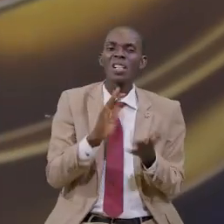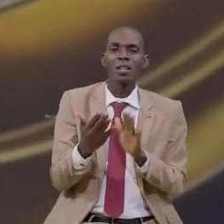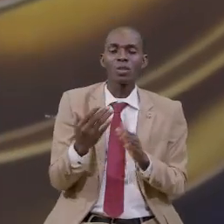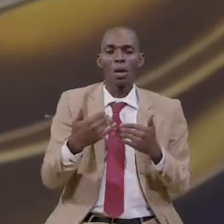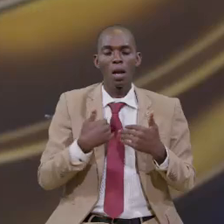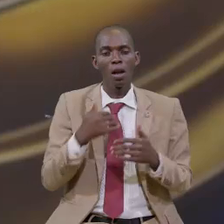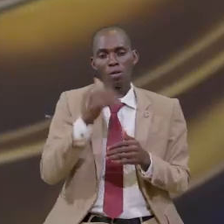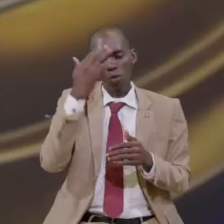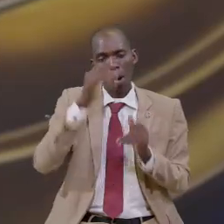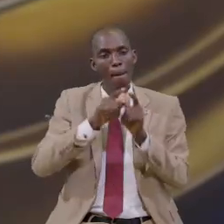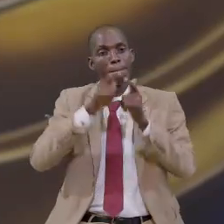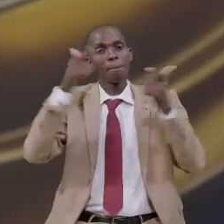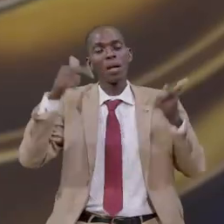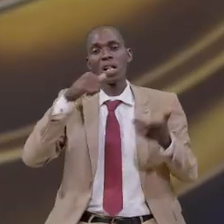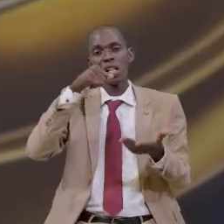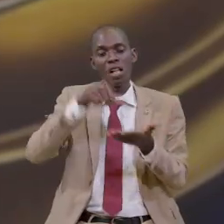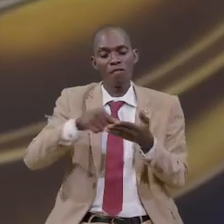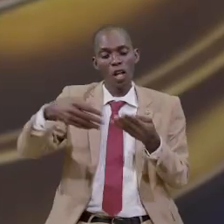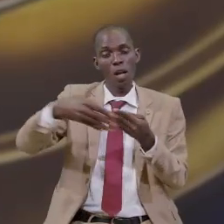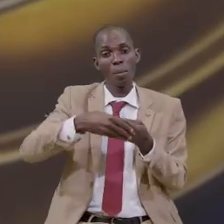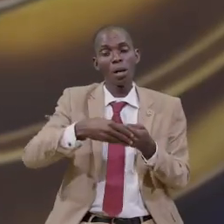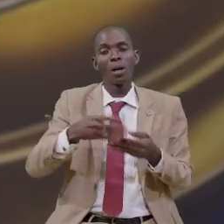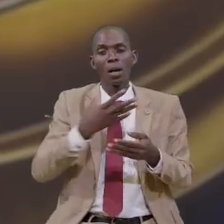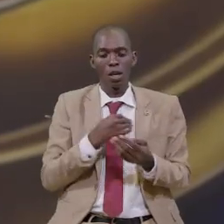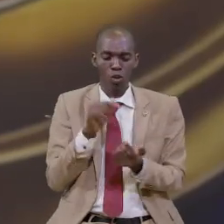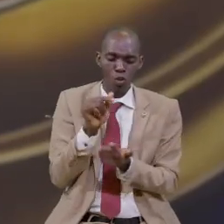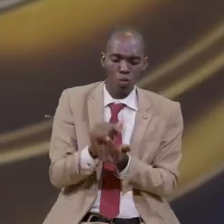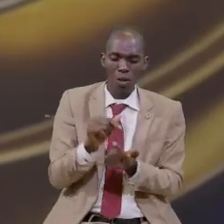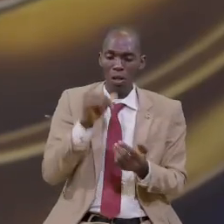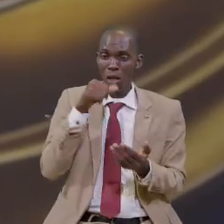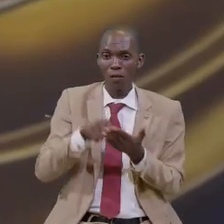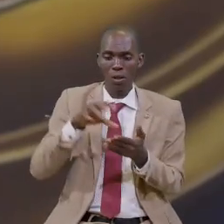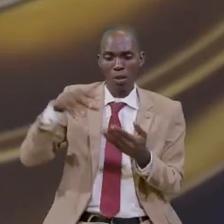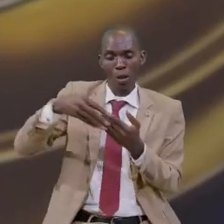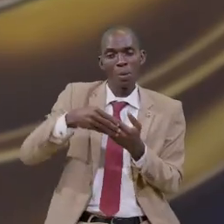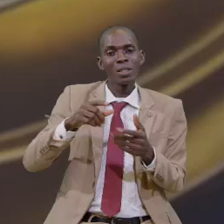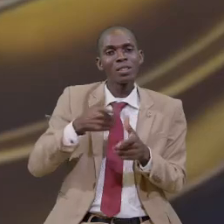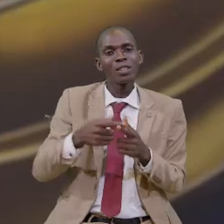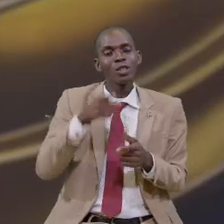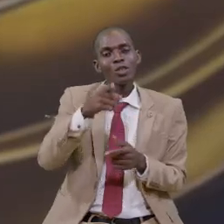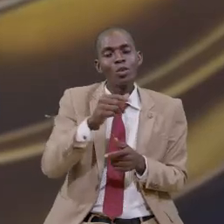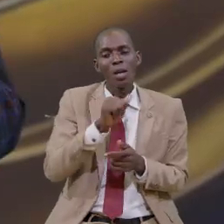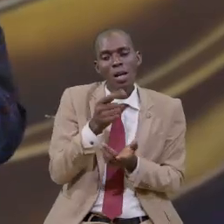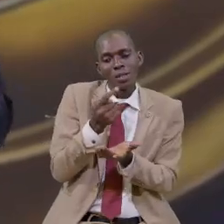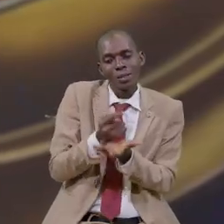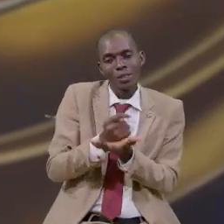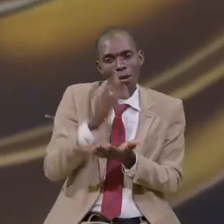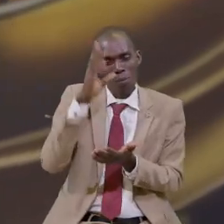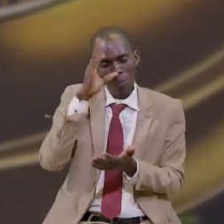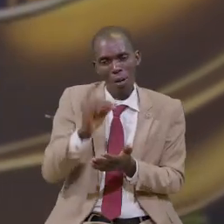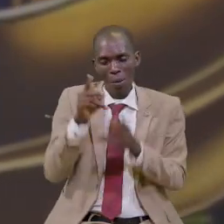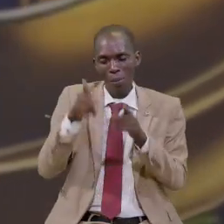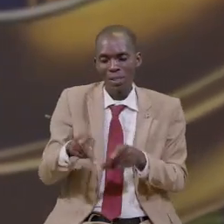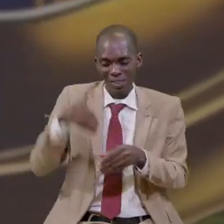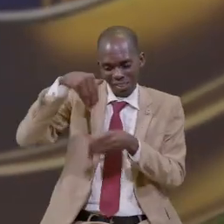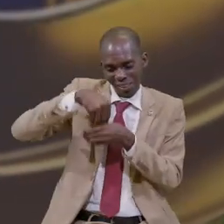have a smaller envelope, and then you, the treasured man, you are inside a small envelope. Before they can get